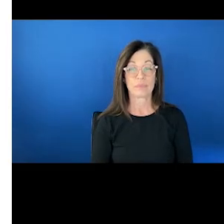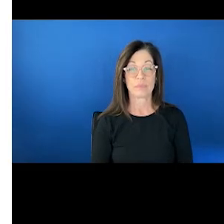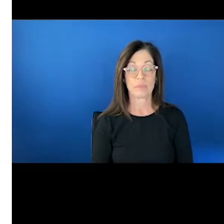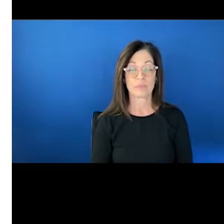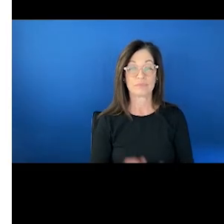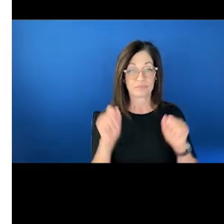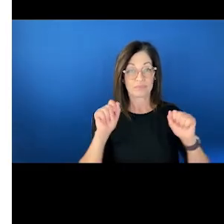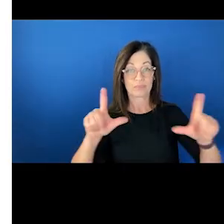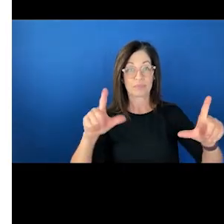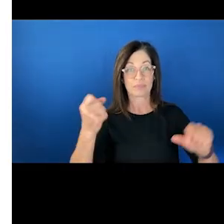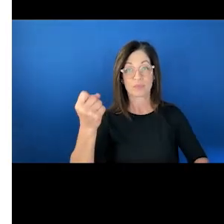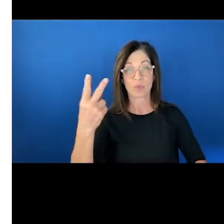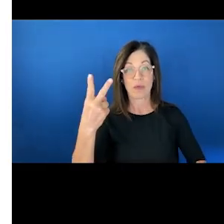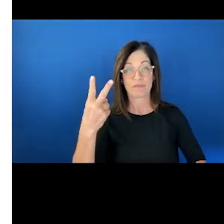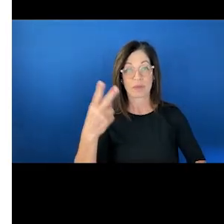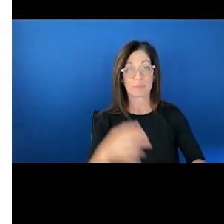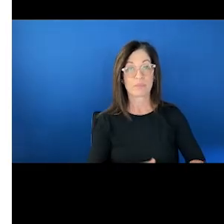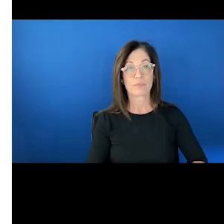Slide 12,